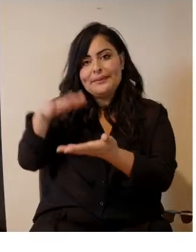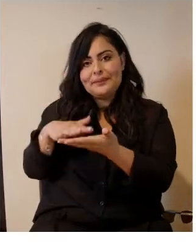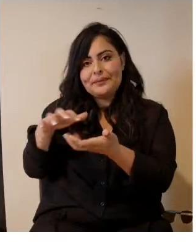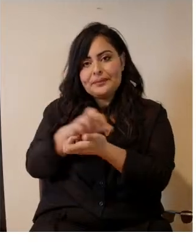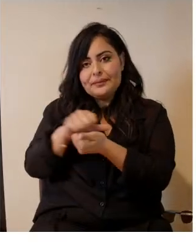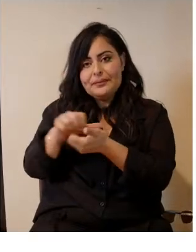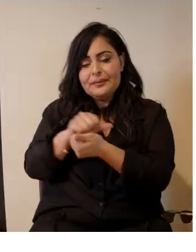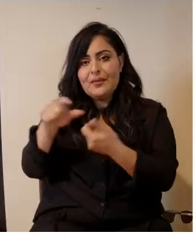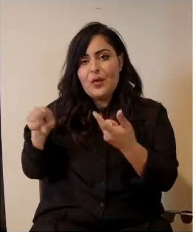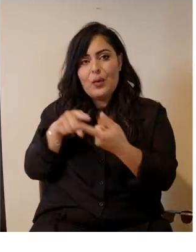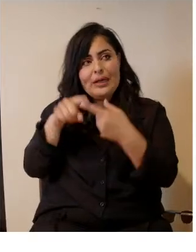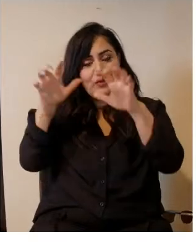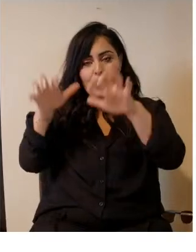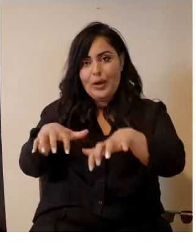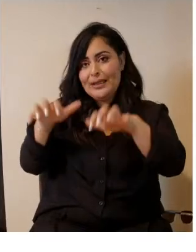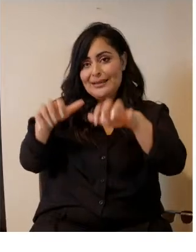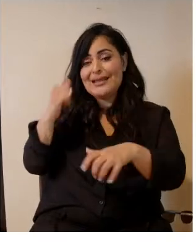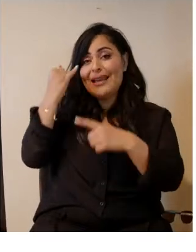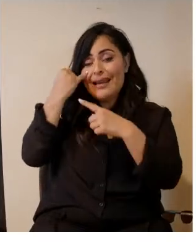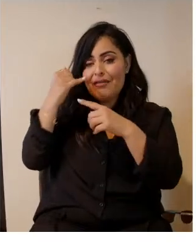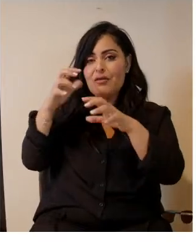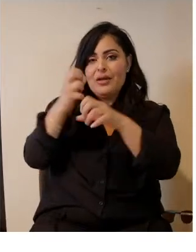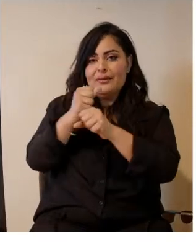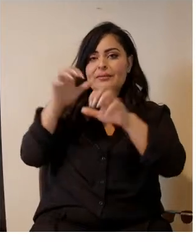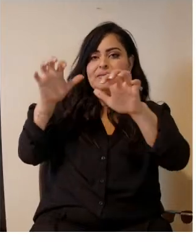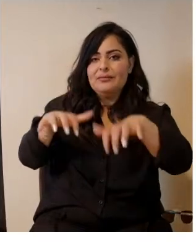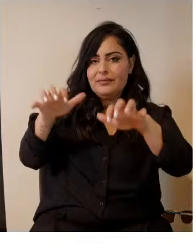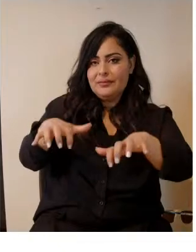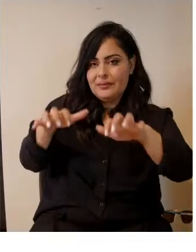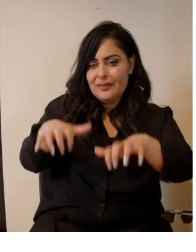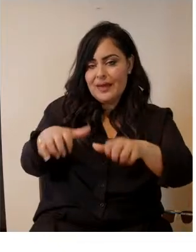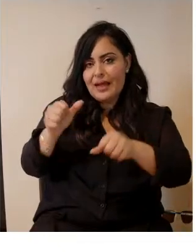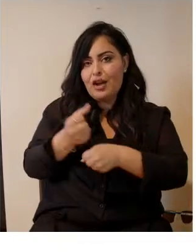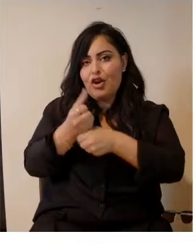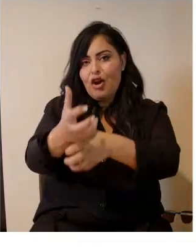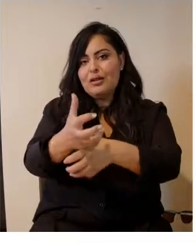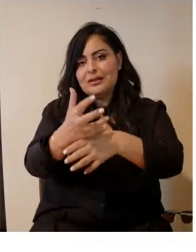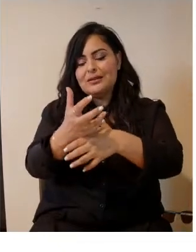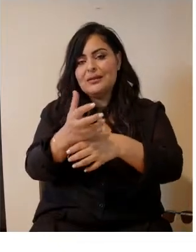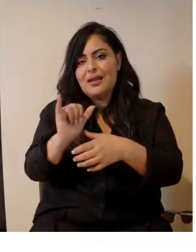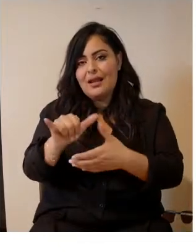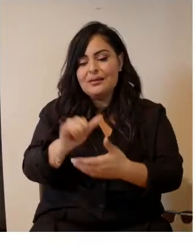those rainfalls in the event that we get those rainfalls that could cause debris flows. Thank you.